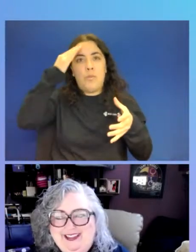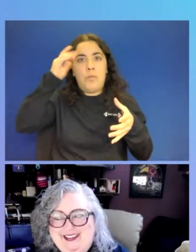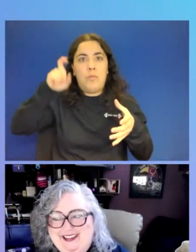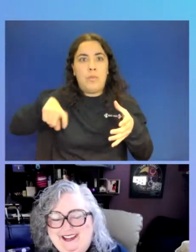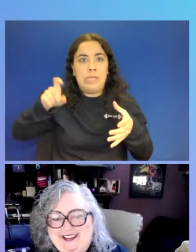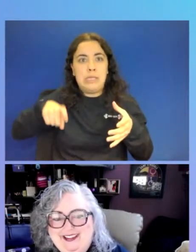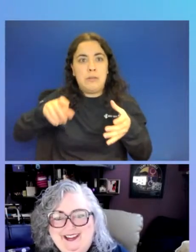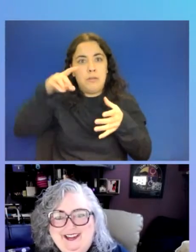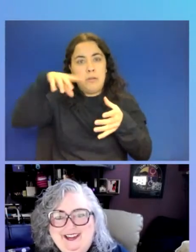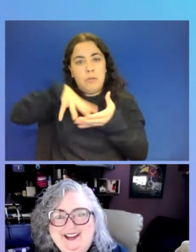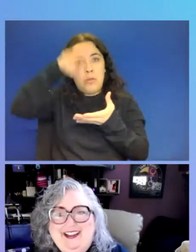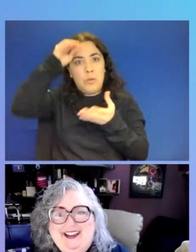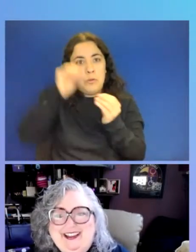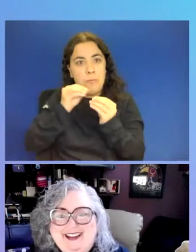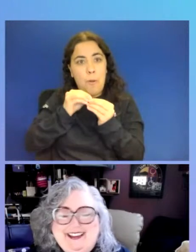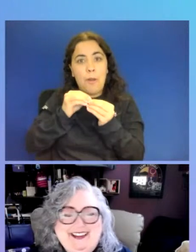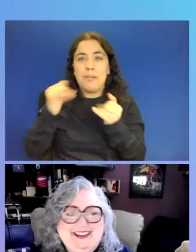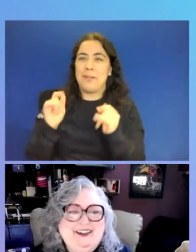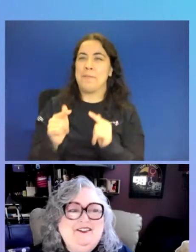So back over to you.